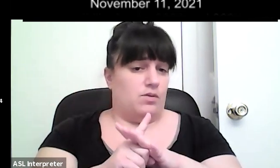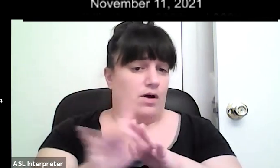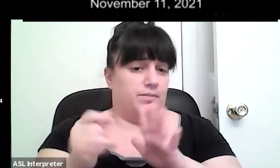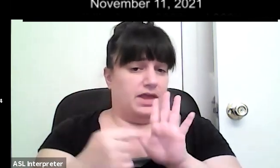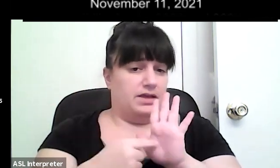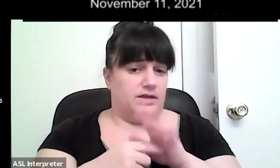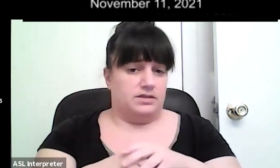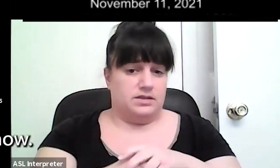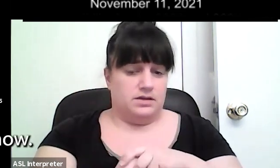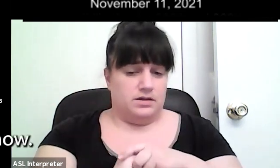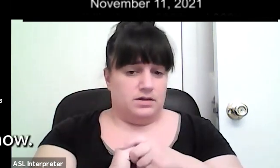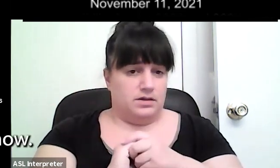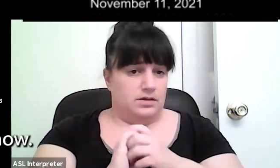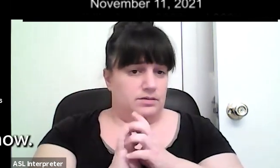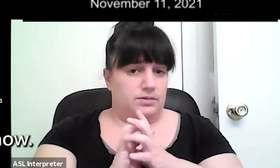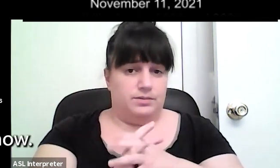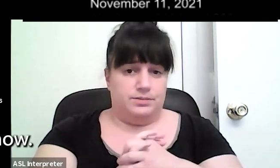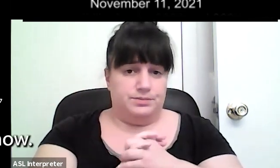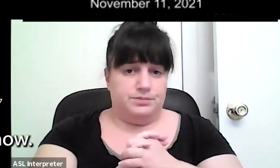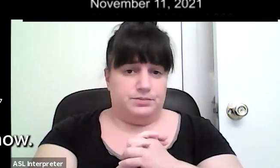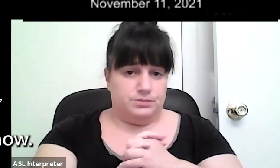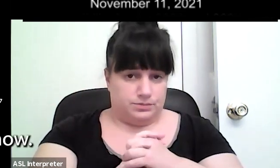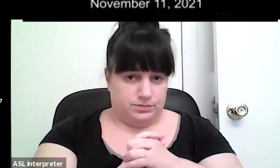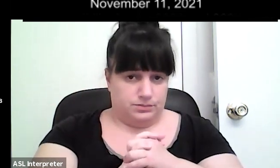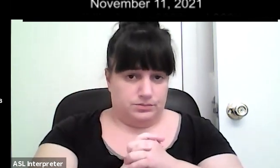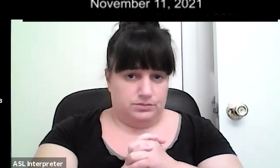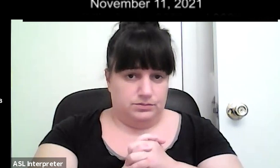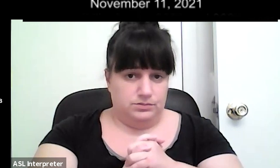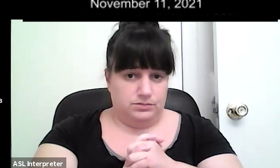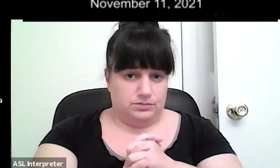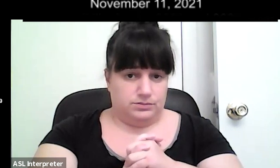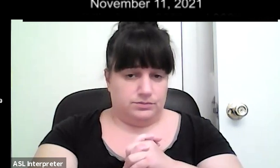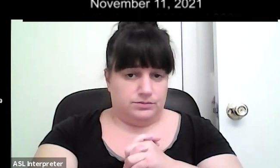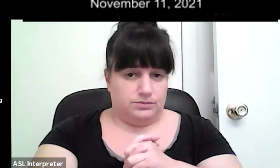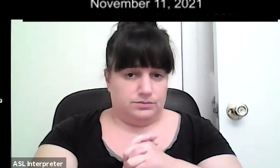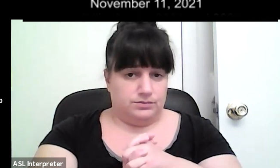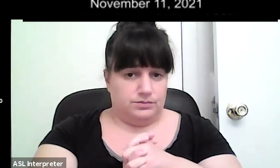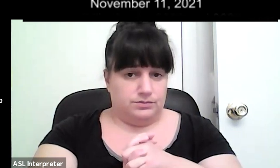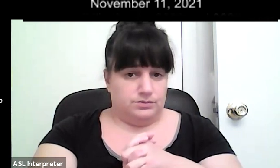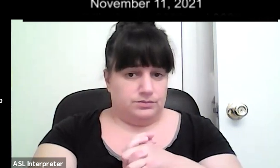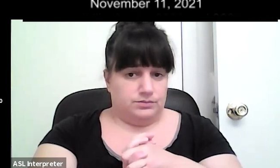this, which looks like my screen right now.